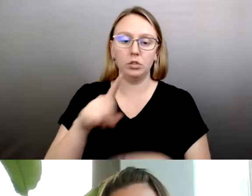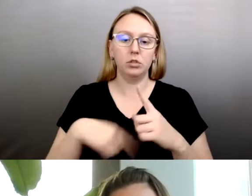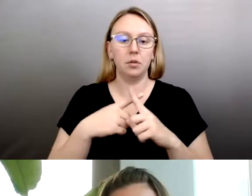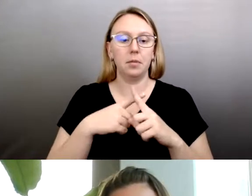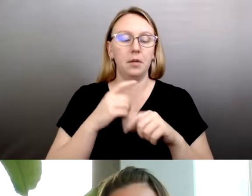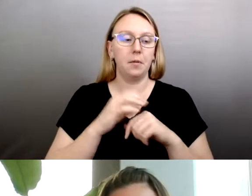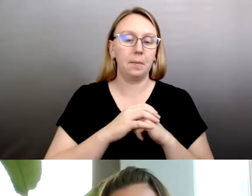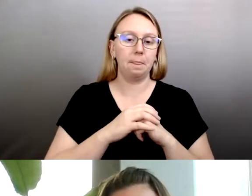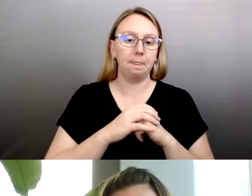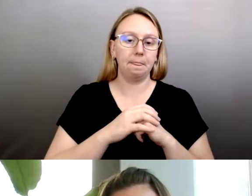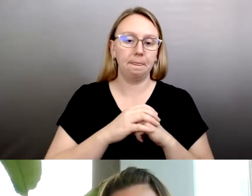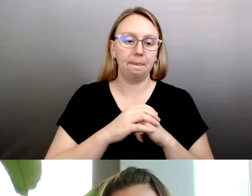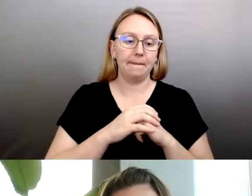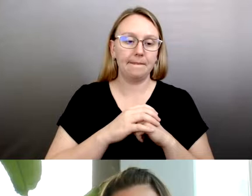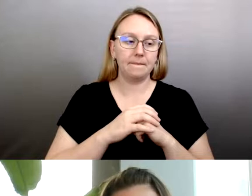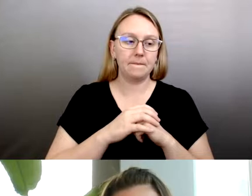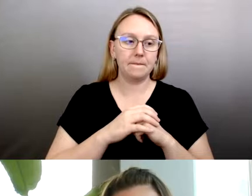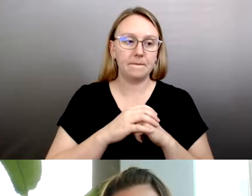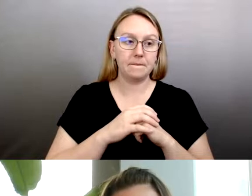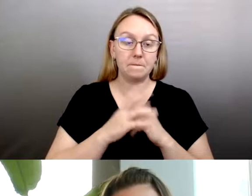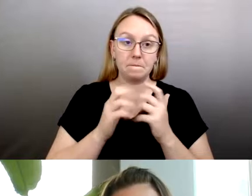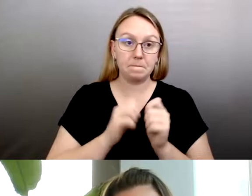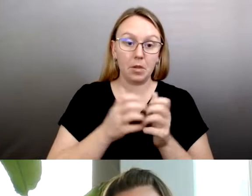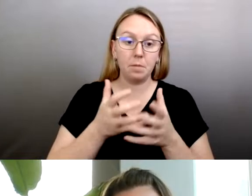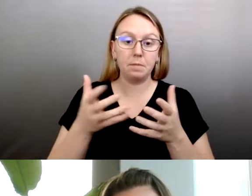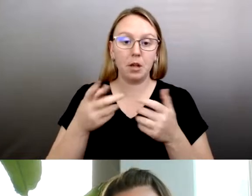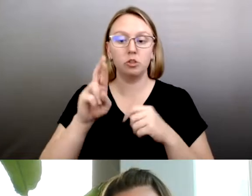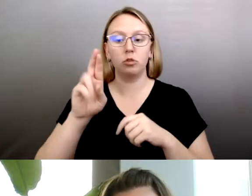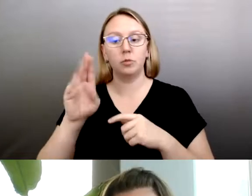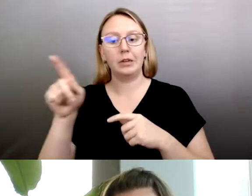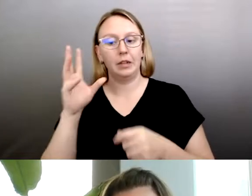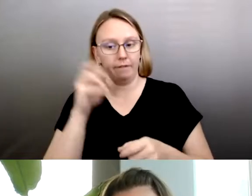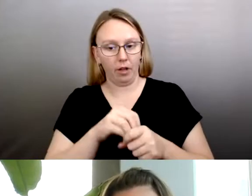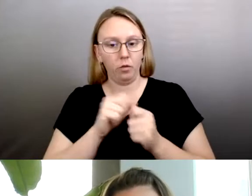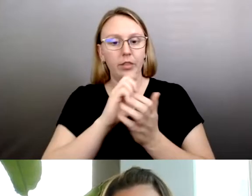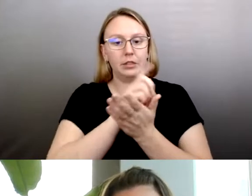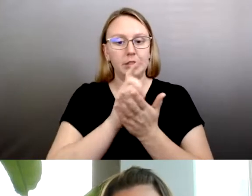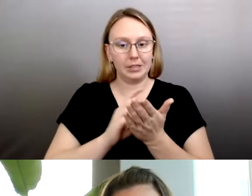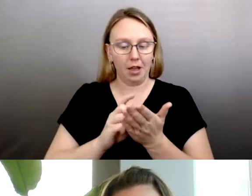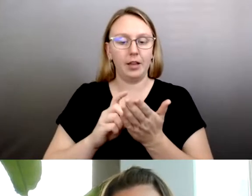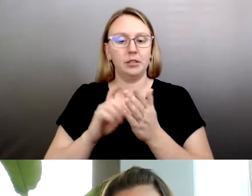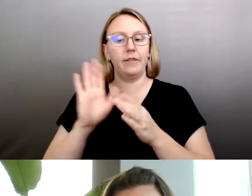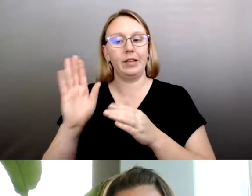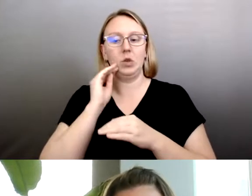how involved Roger was in the design of his homes in partnership with Veranda.